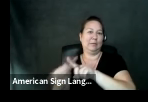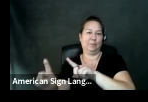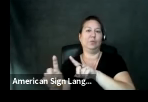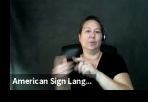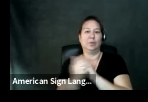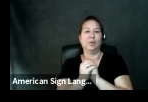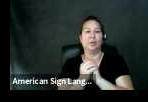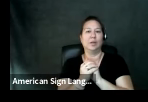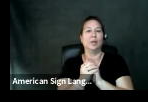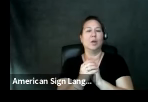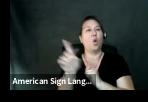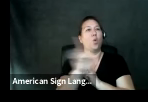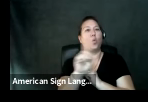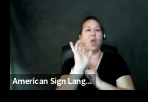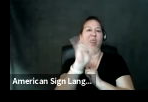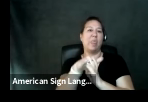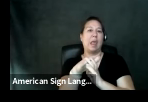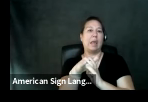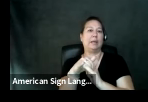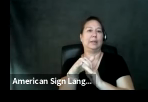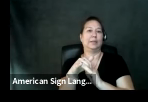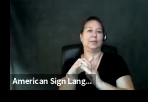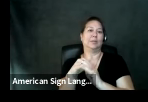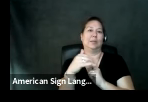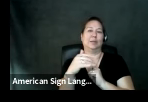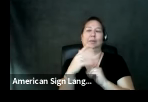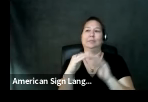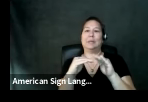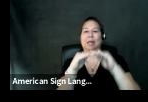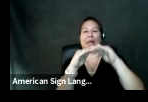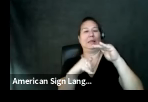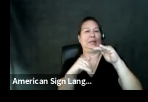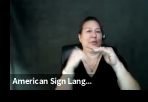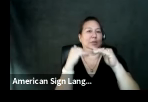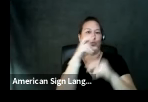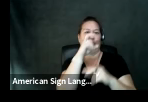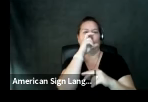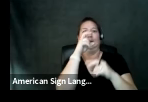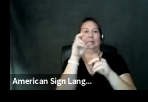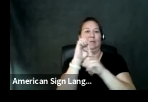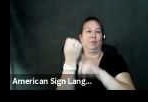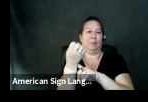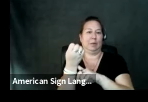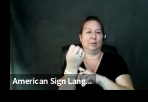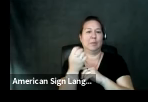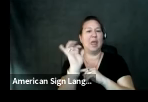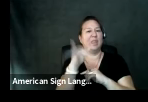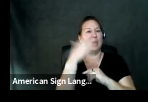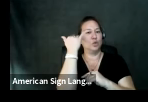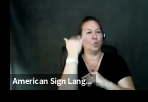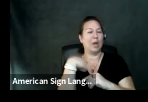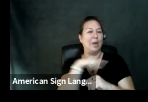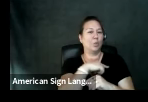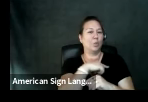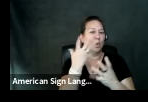environment, may be. And that's one of the reasons why we go through the steps of the what,